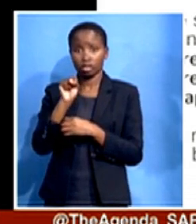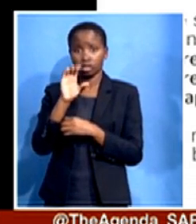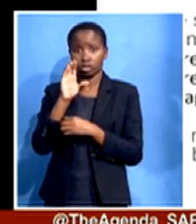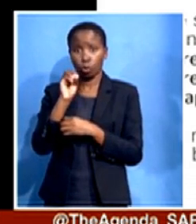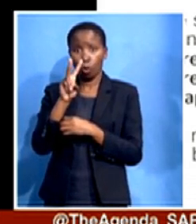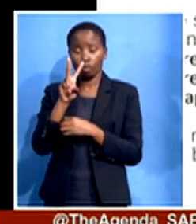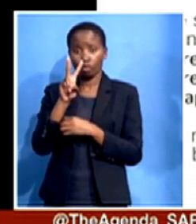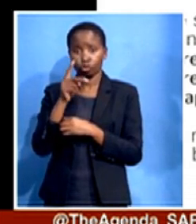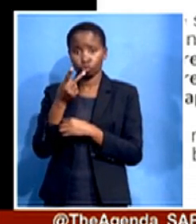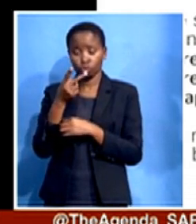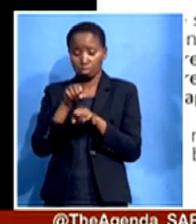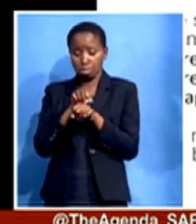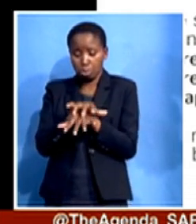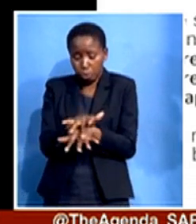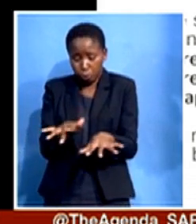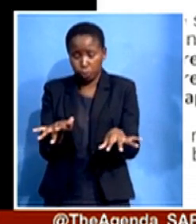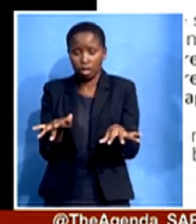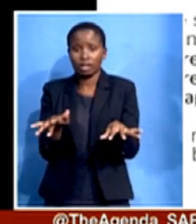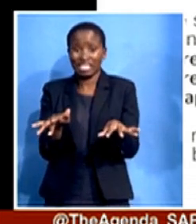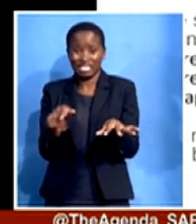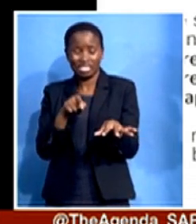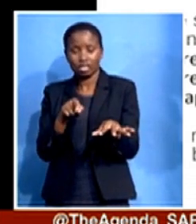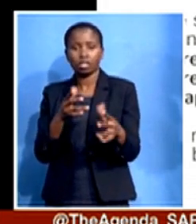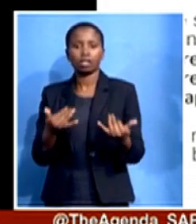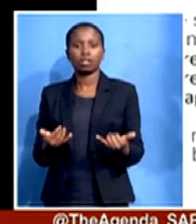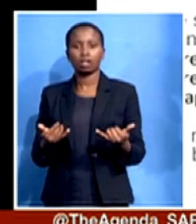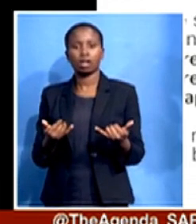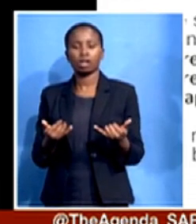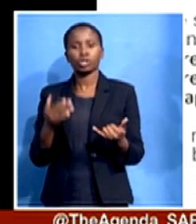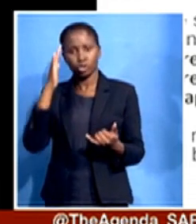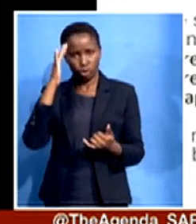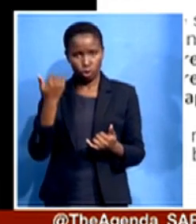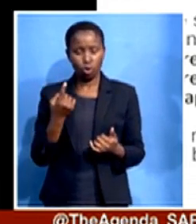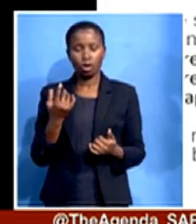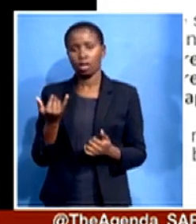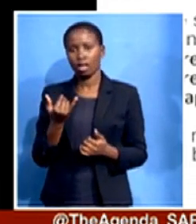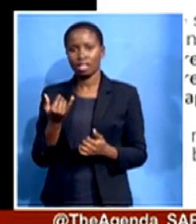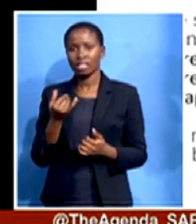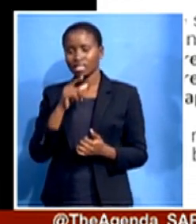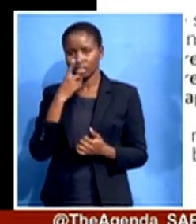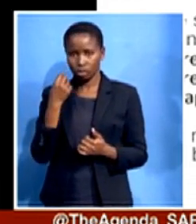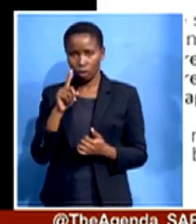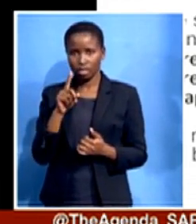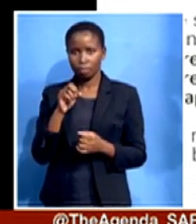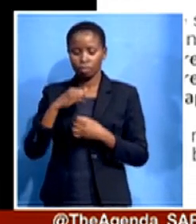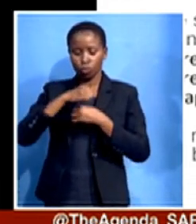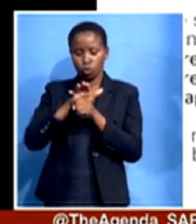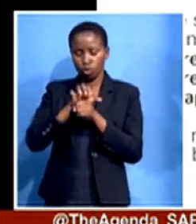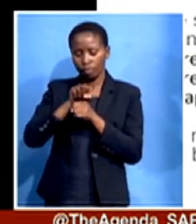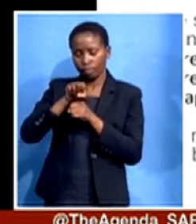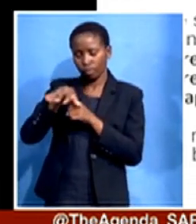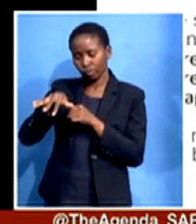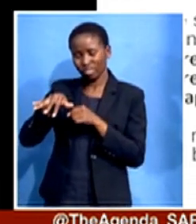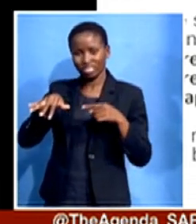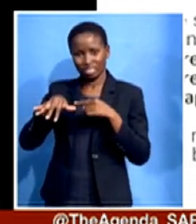now popularly known as this the variant that I think is called